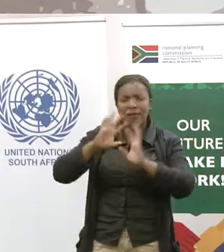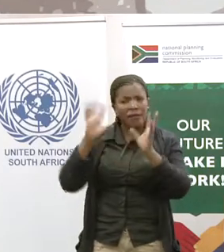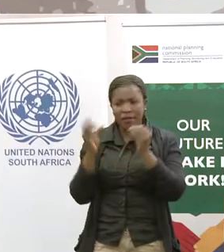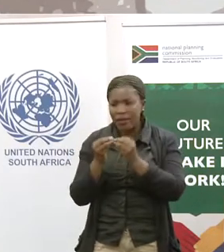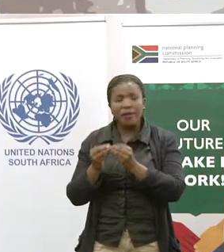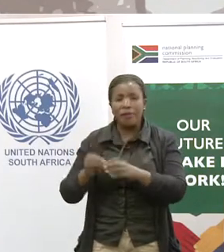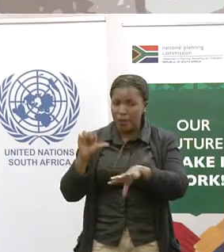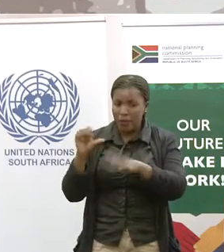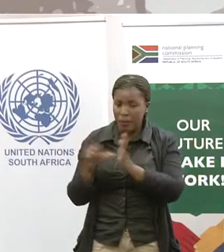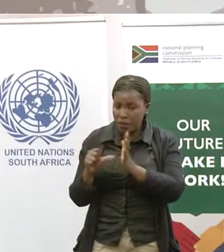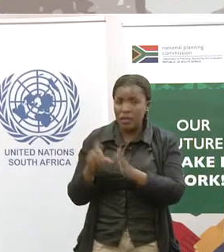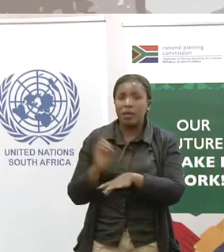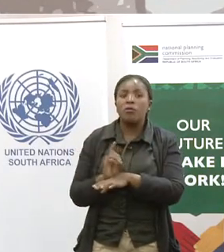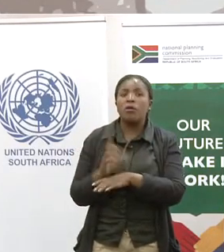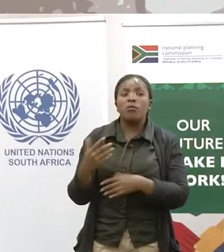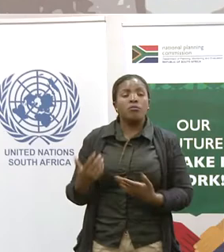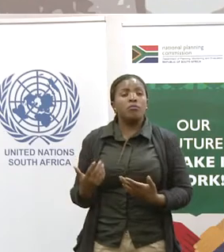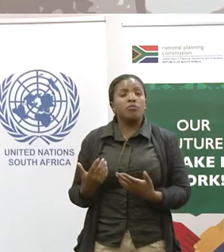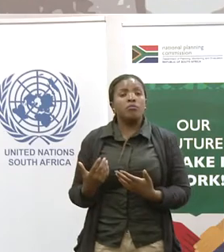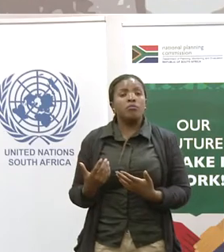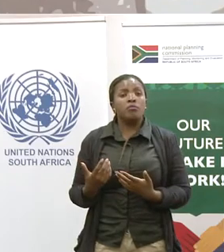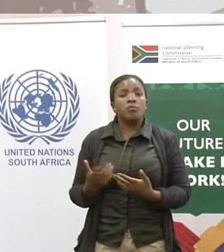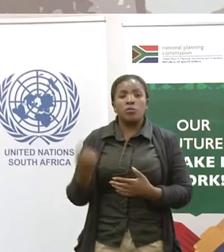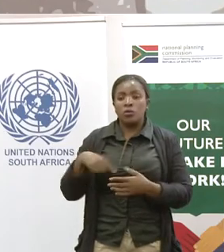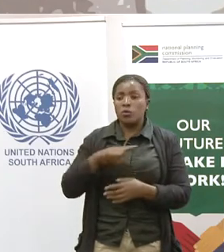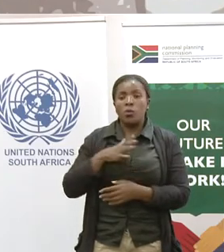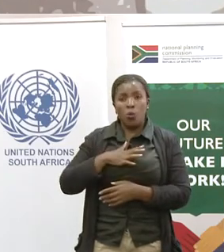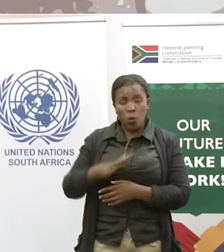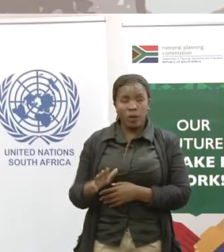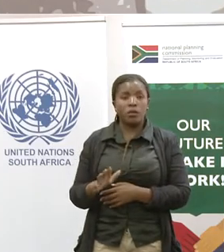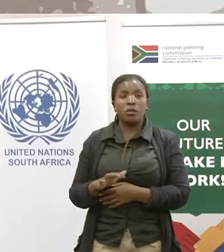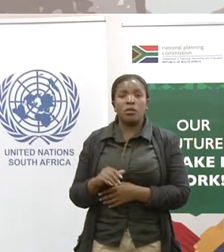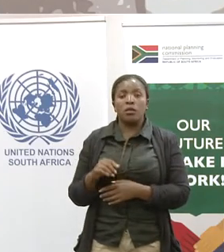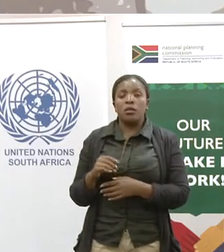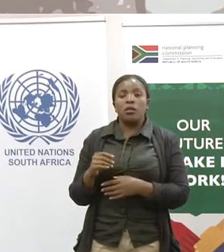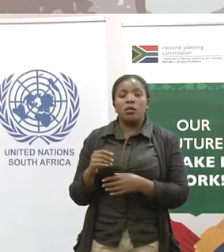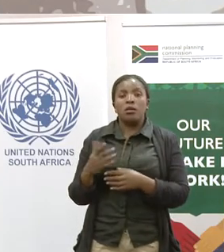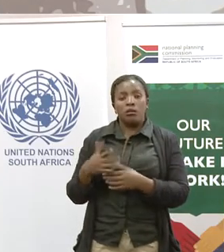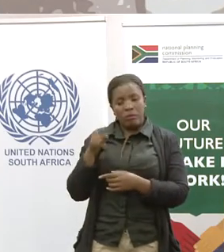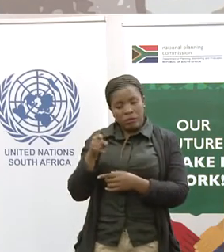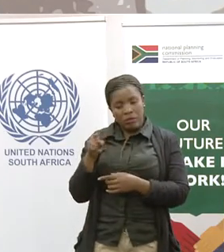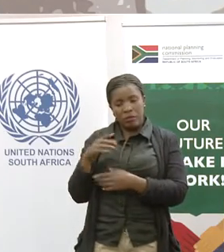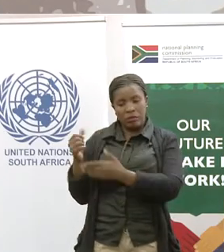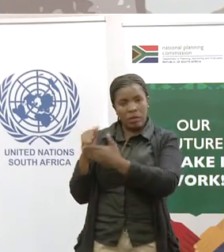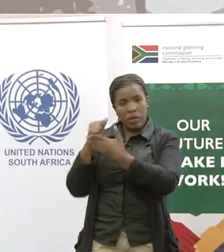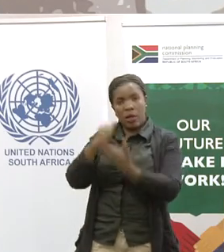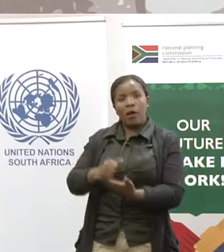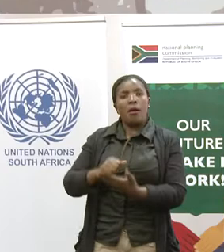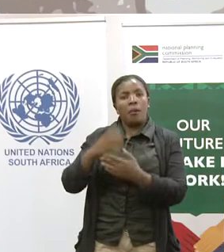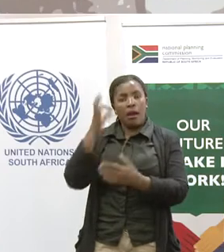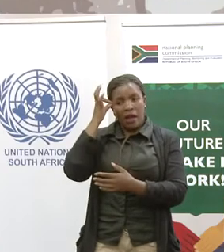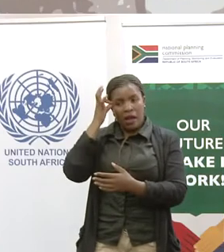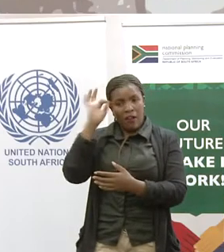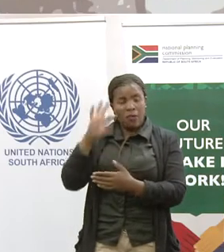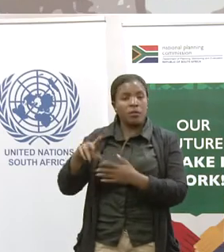Inequality Index as an instrument that's going to assist us as government to plan, but also that will